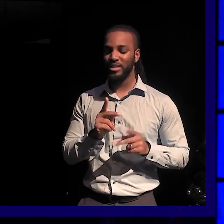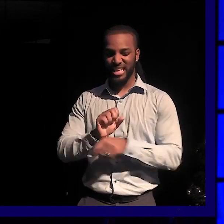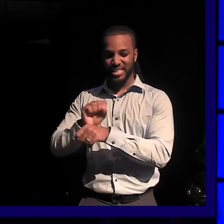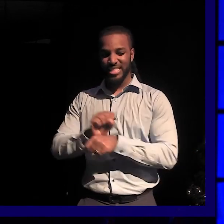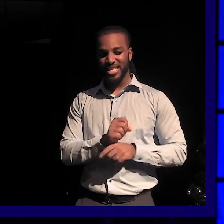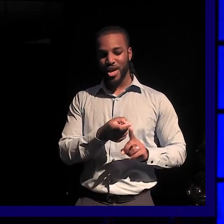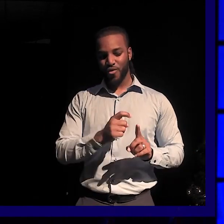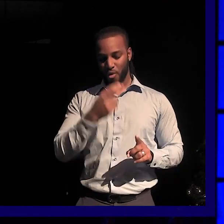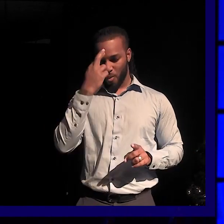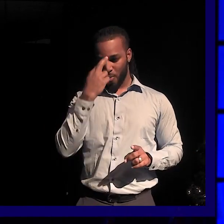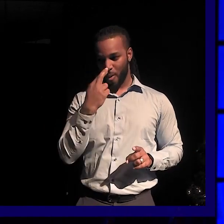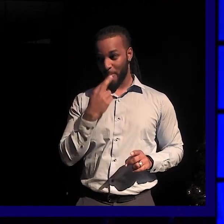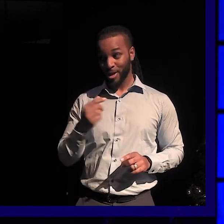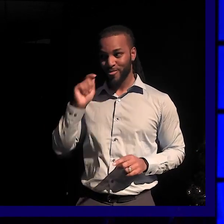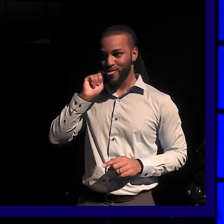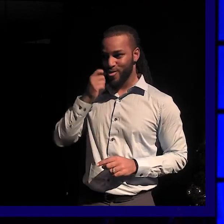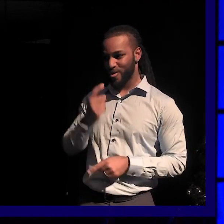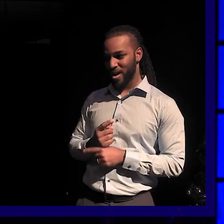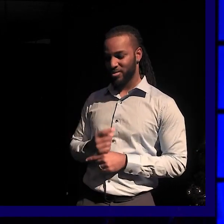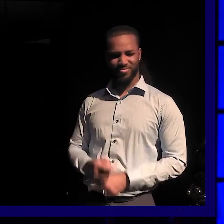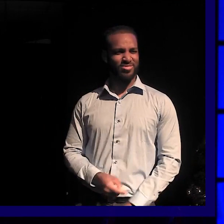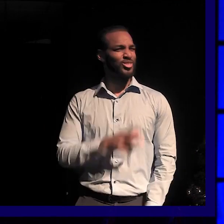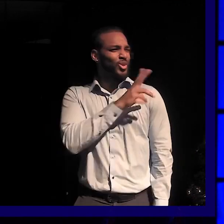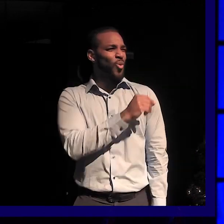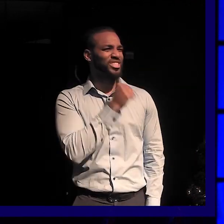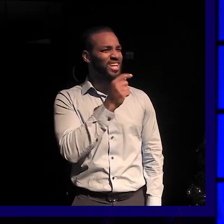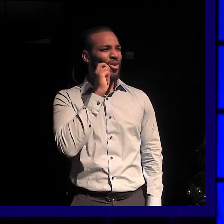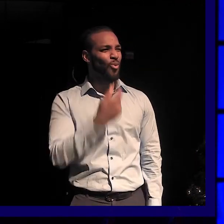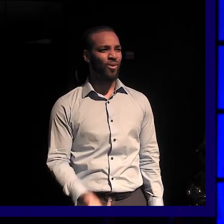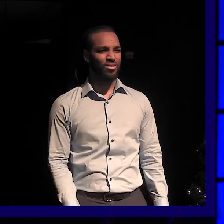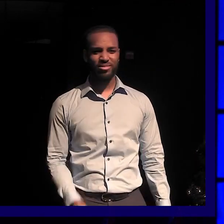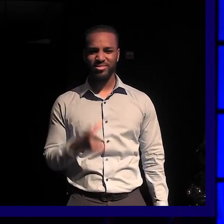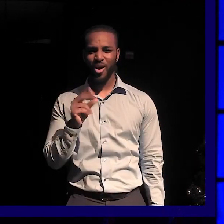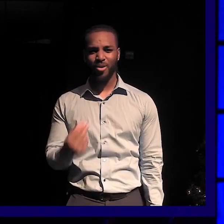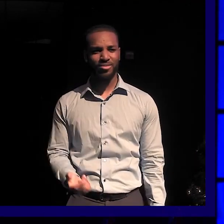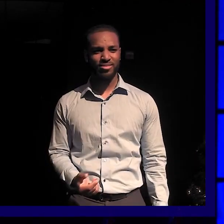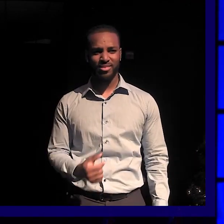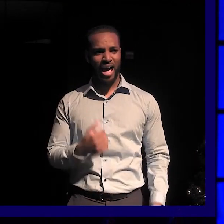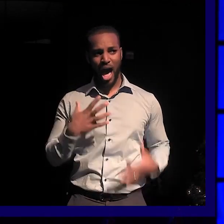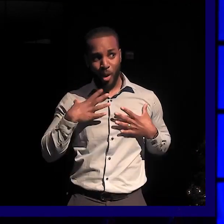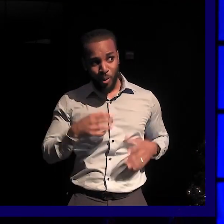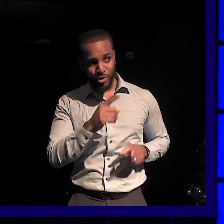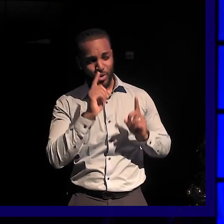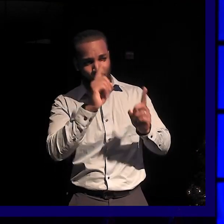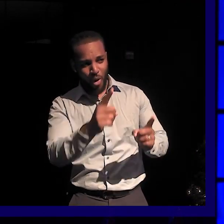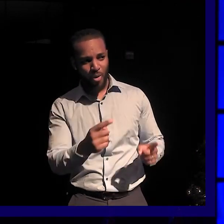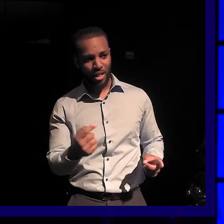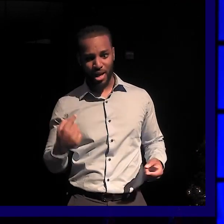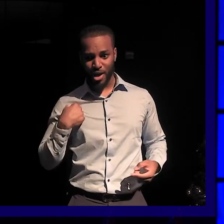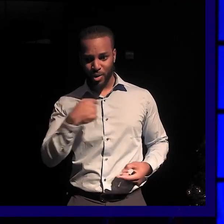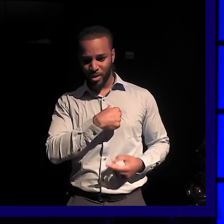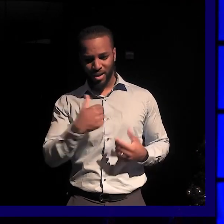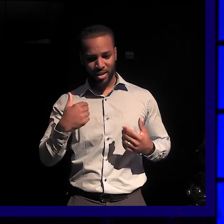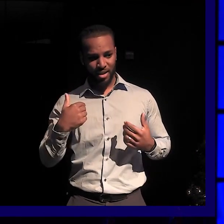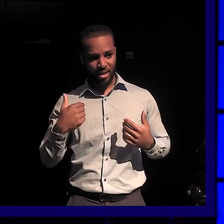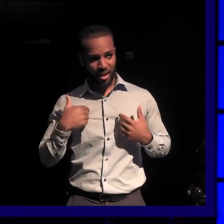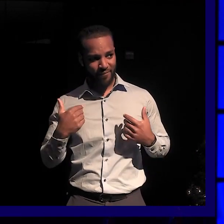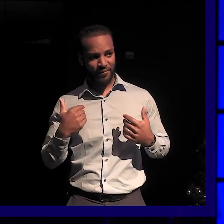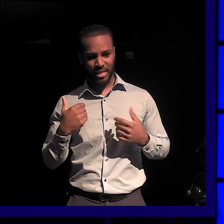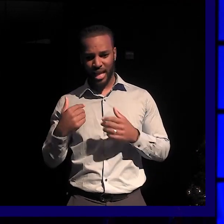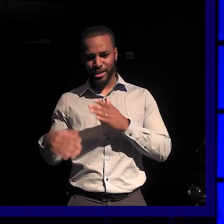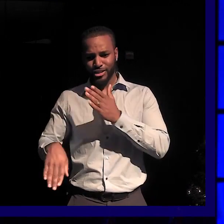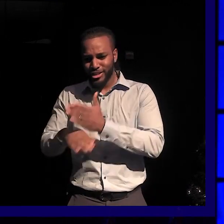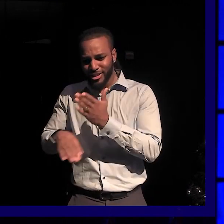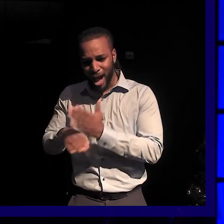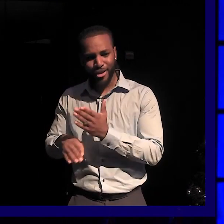Rome. That's pretty cool, isn't it? No, it's not cool. No, I don't want you to go. Like we have